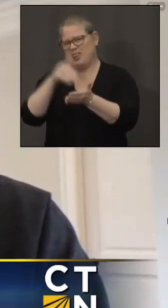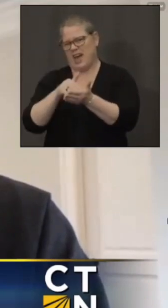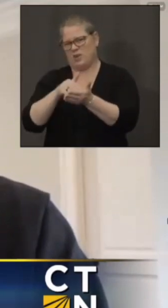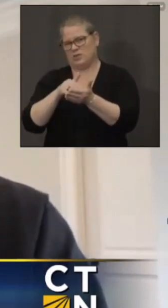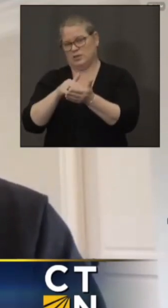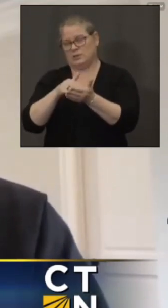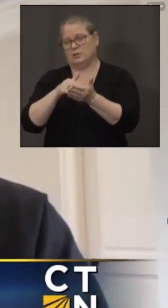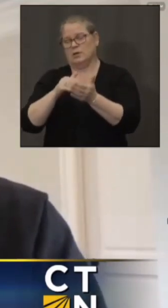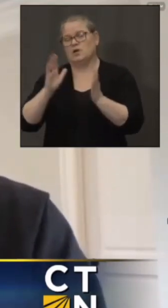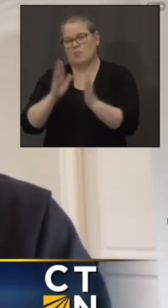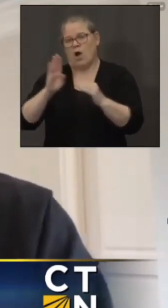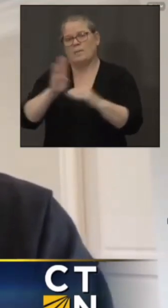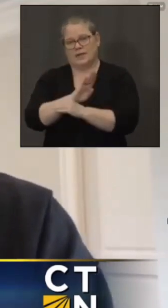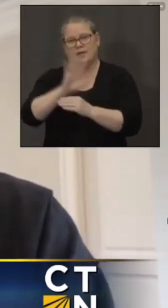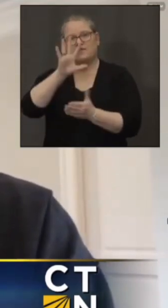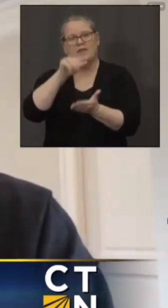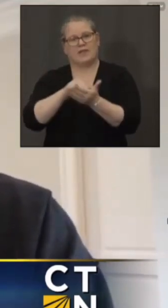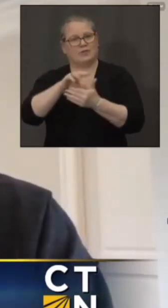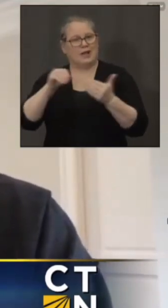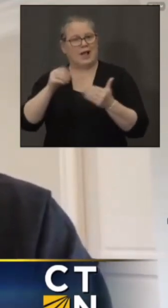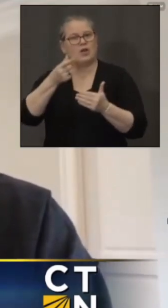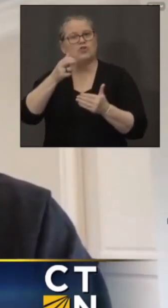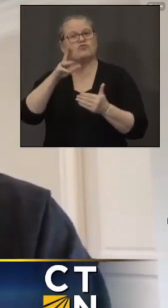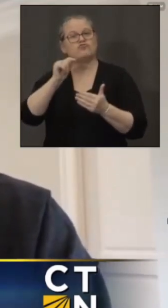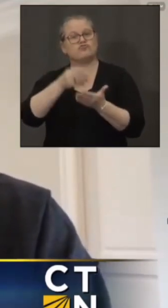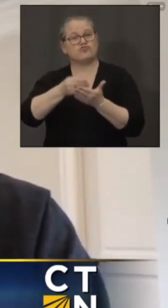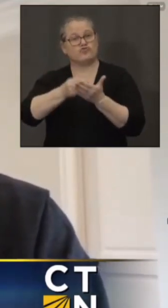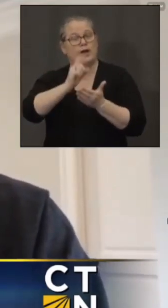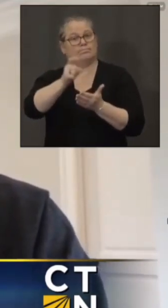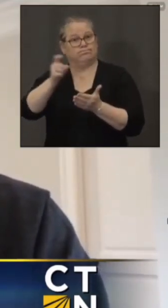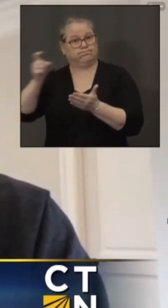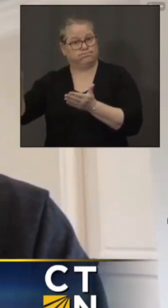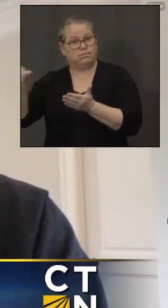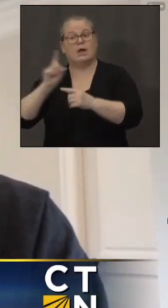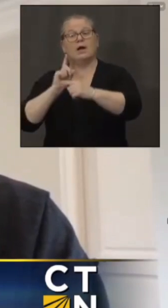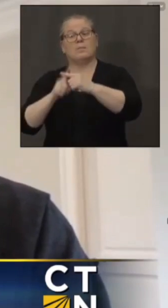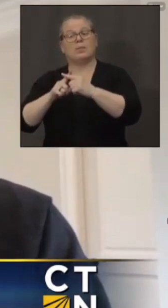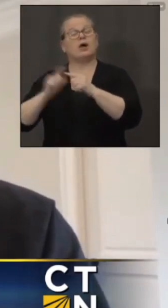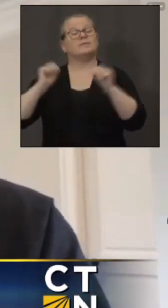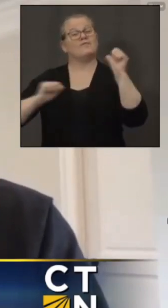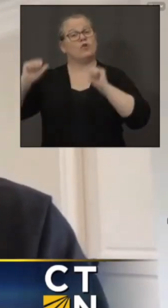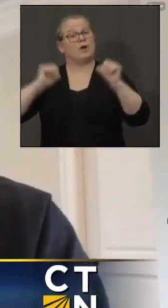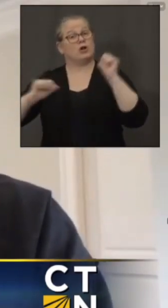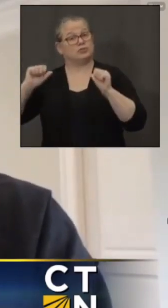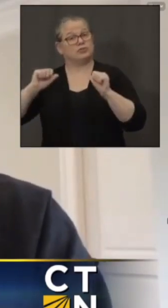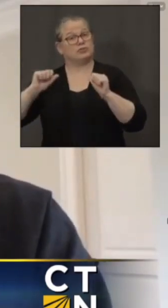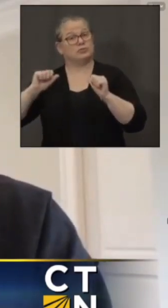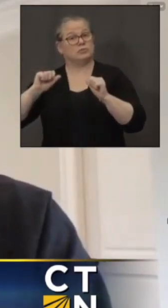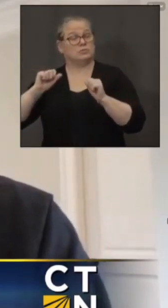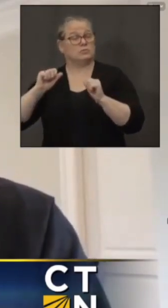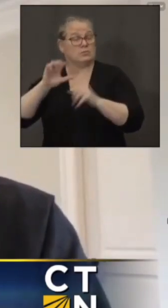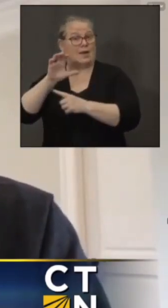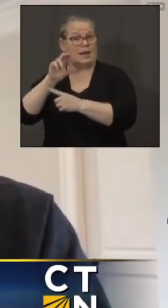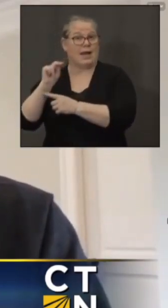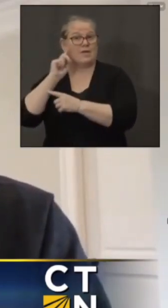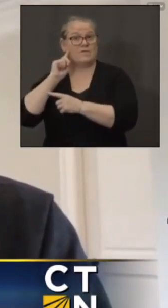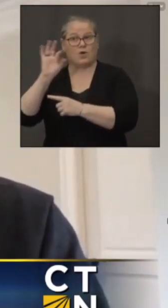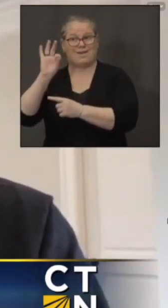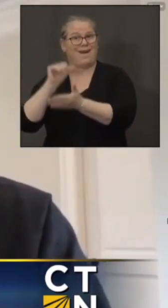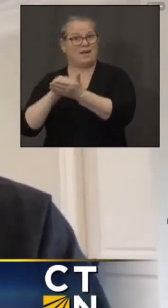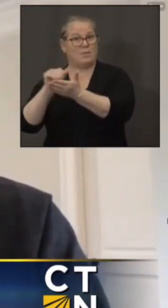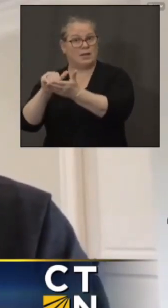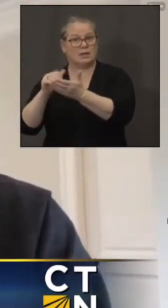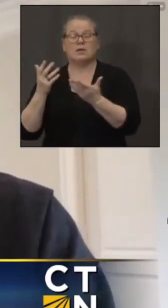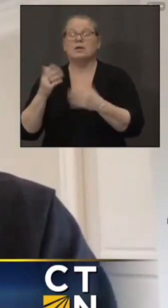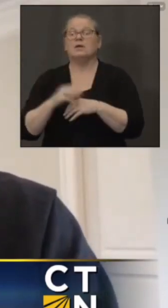$5,000 grant, as well as a program to help performing arts in the state of Connecticut for $9 million. So we're constantly talking to businesses. We understand that need is there,